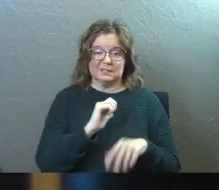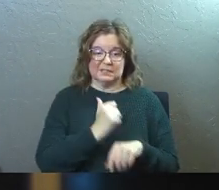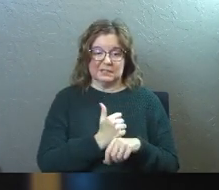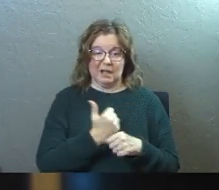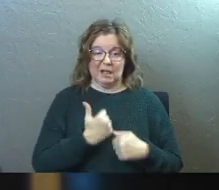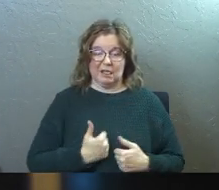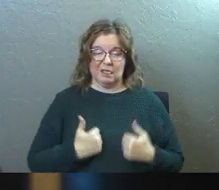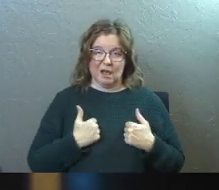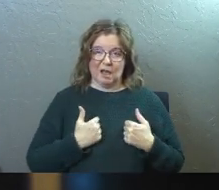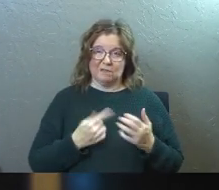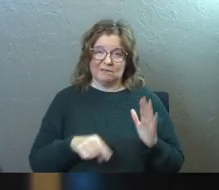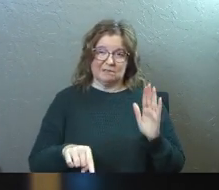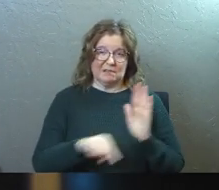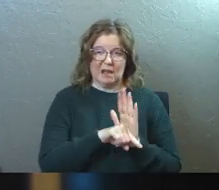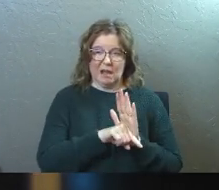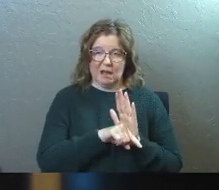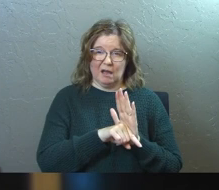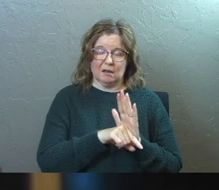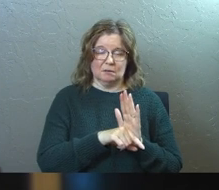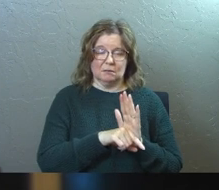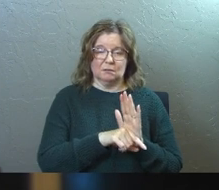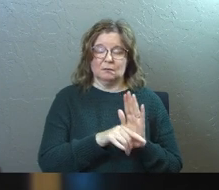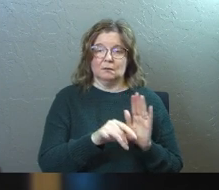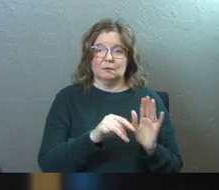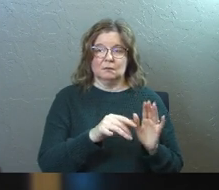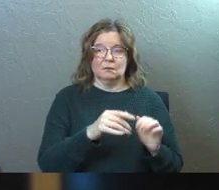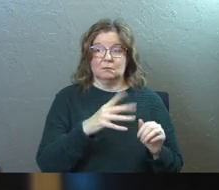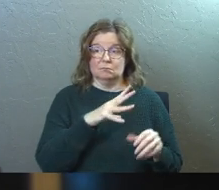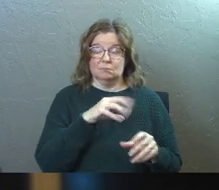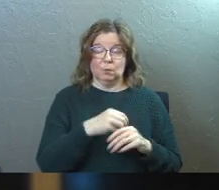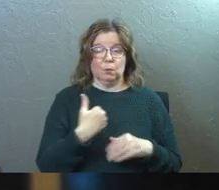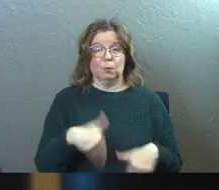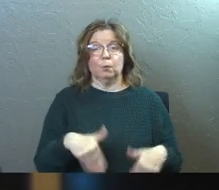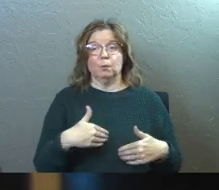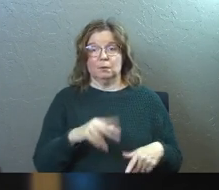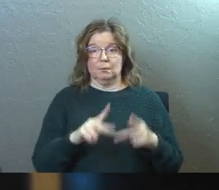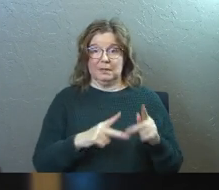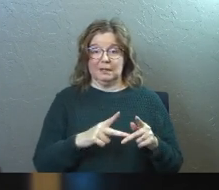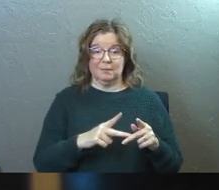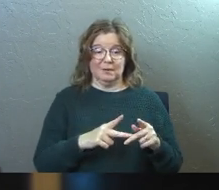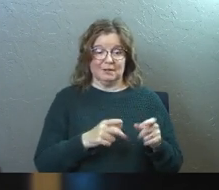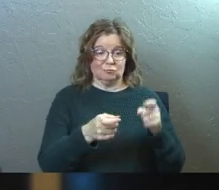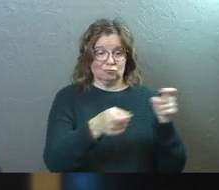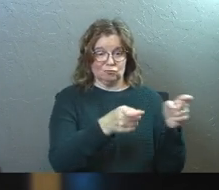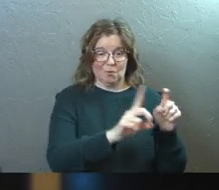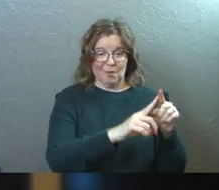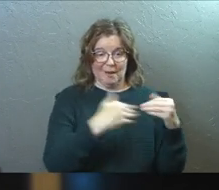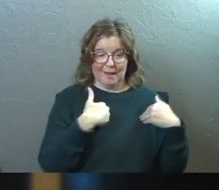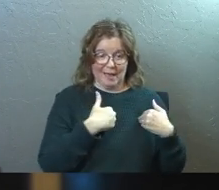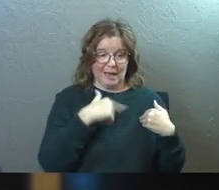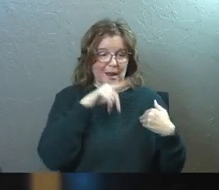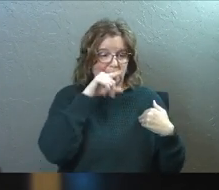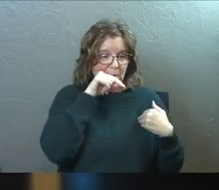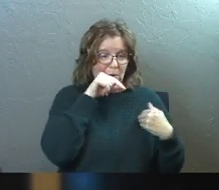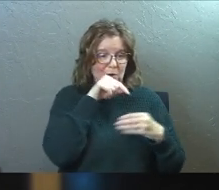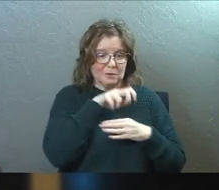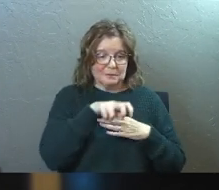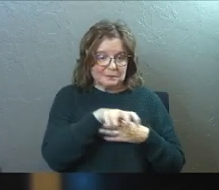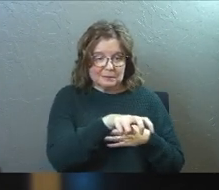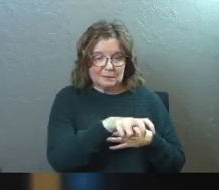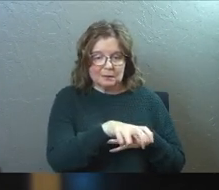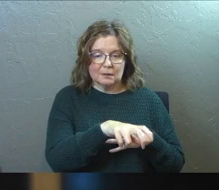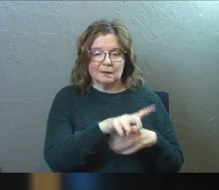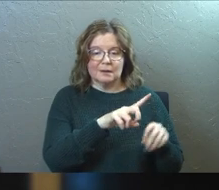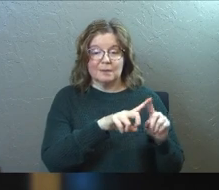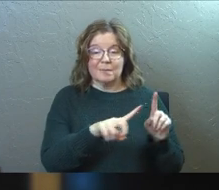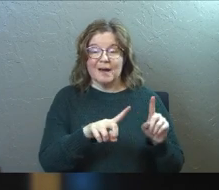whole life on fire, for it is set on fire by hell itself. We're just going there, guys. People can tame all kinds of animals, birds, reptiles, and fish. And don't